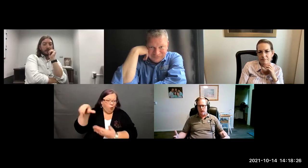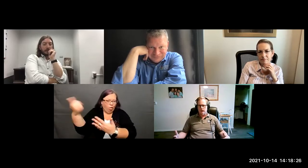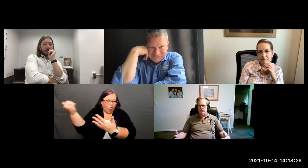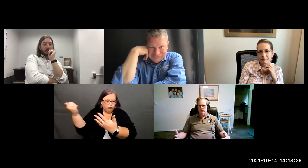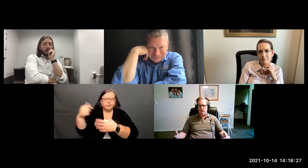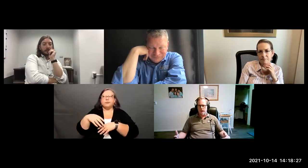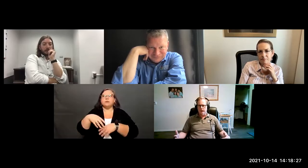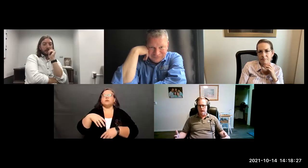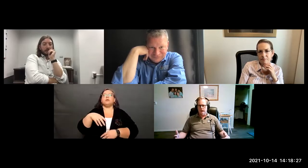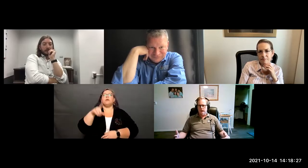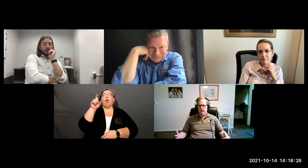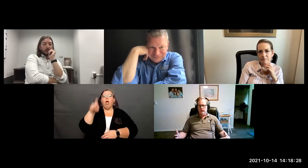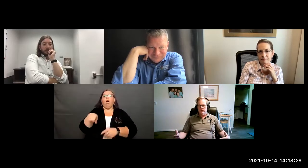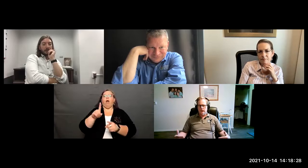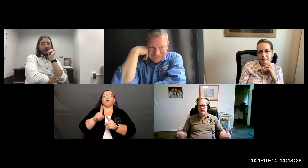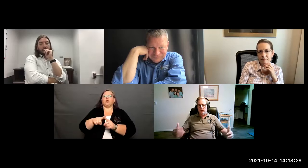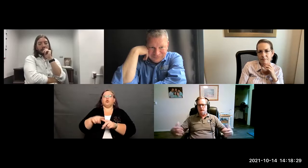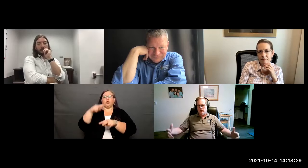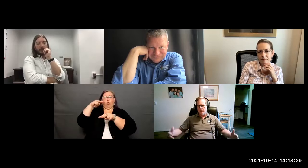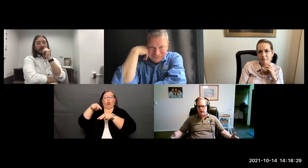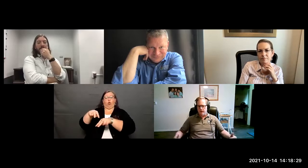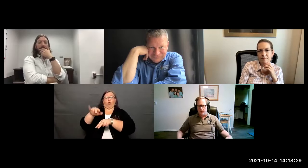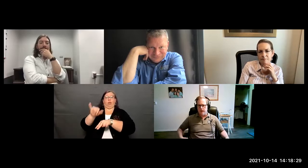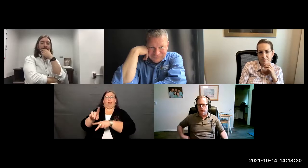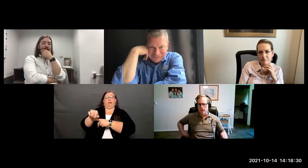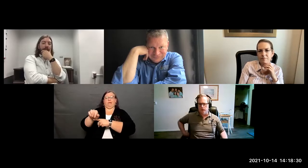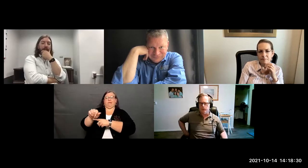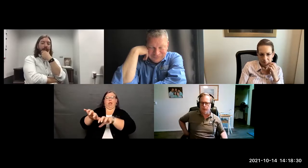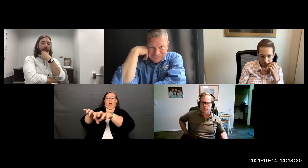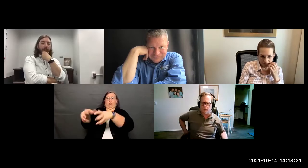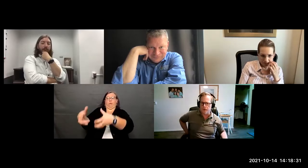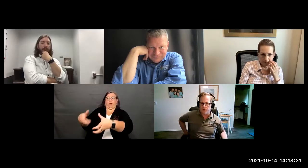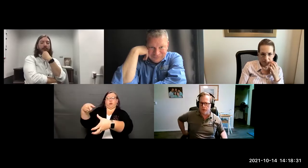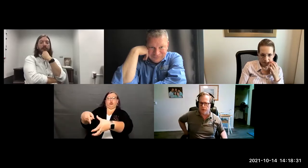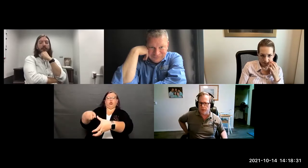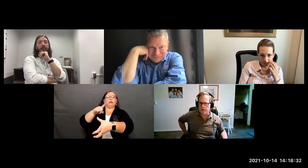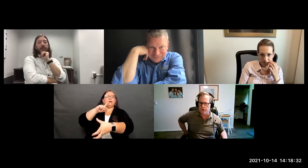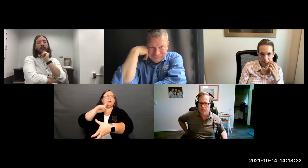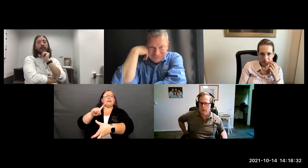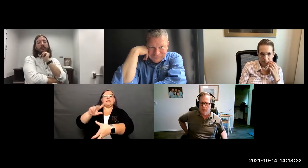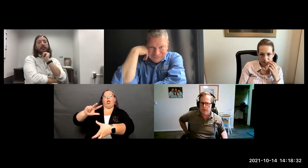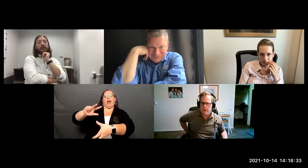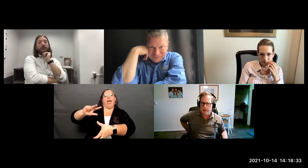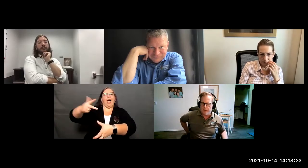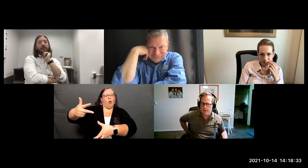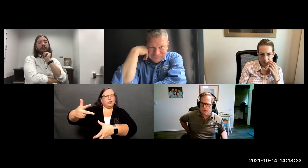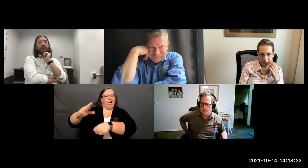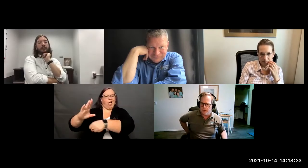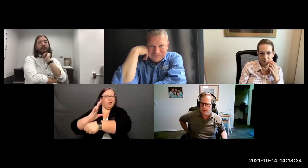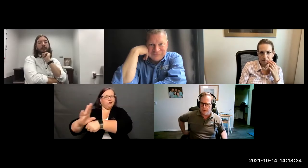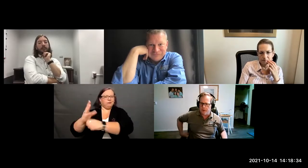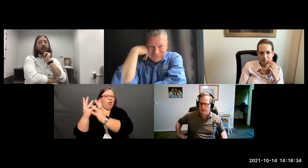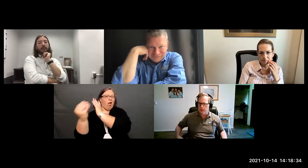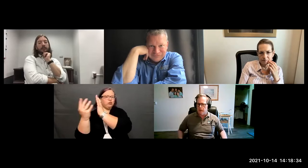data repository as an outside entity with respect to research interests. That this